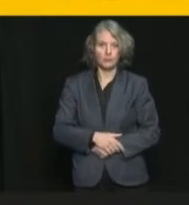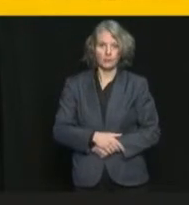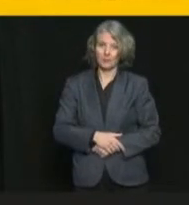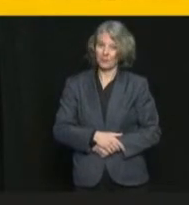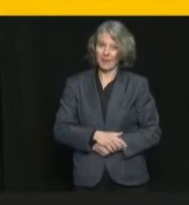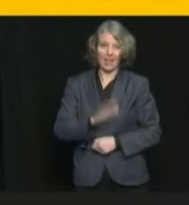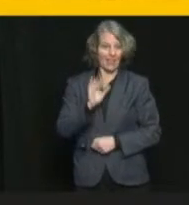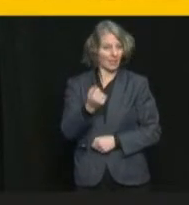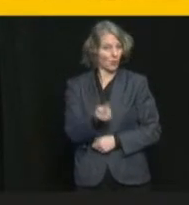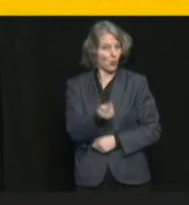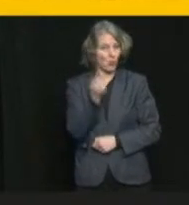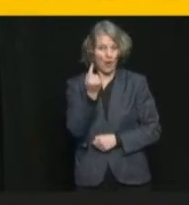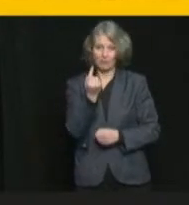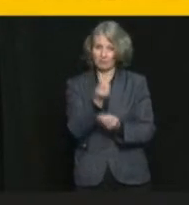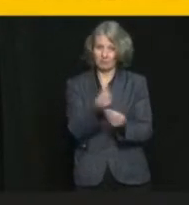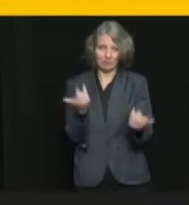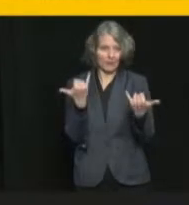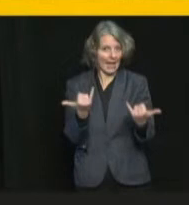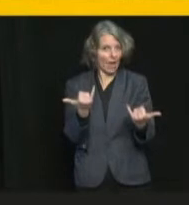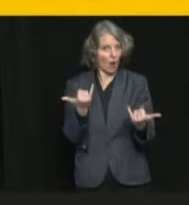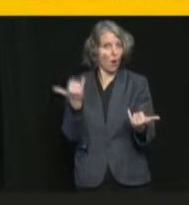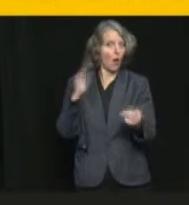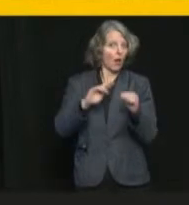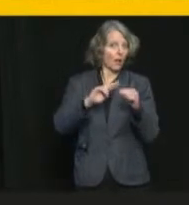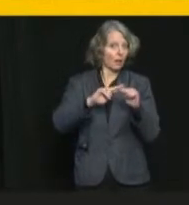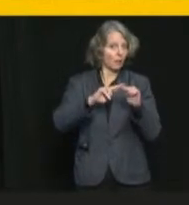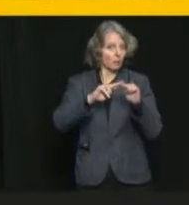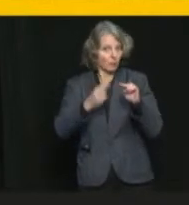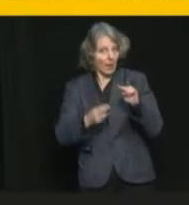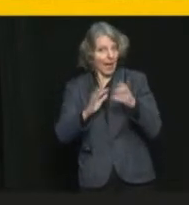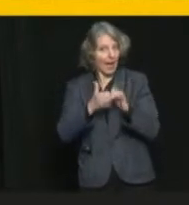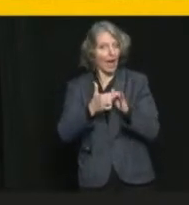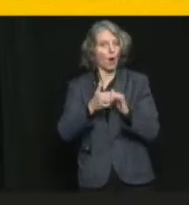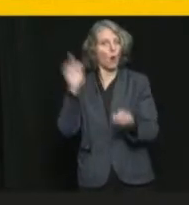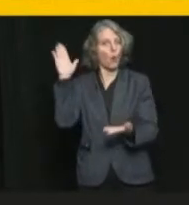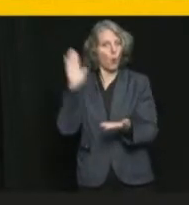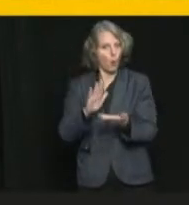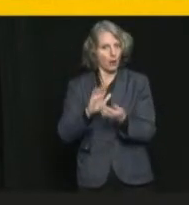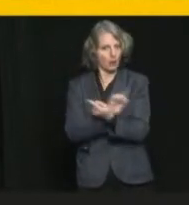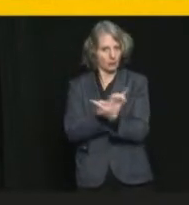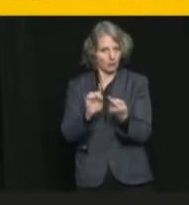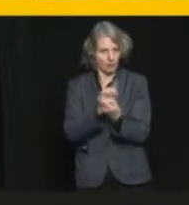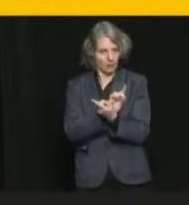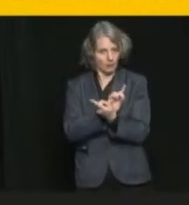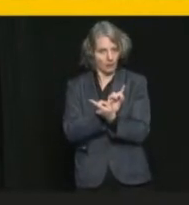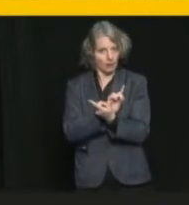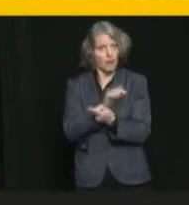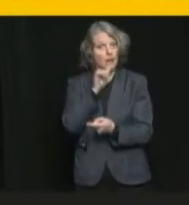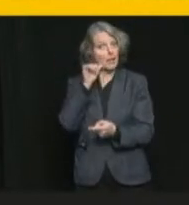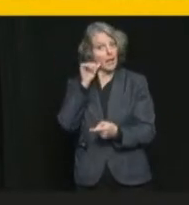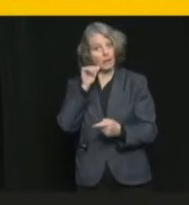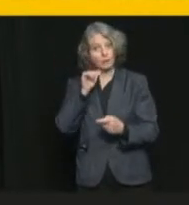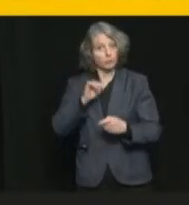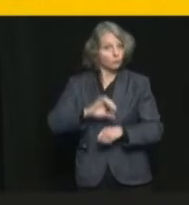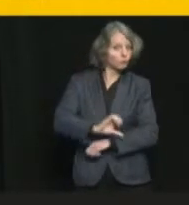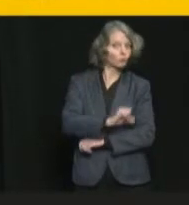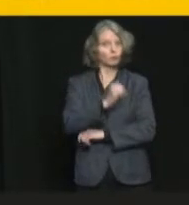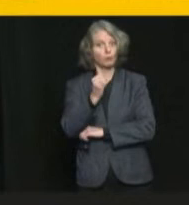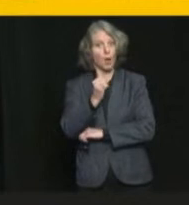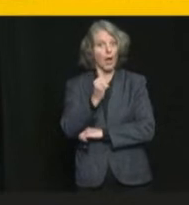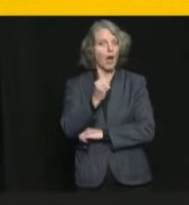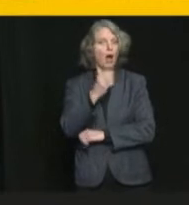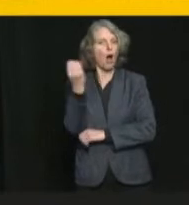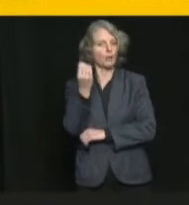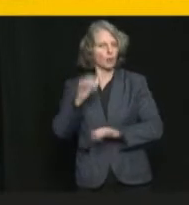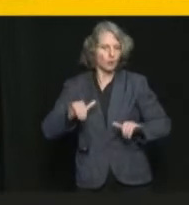only way to get these numbers down. Since yesterday, Ontario is now under a stay-at-home order. This is the